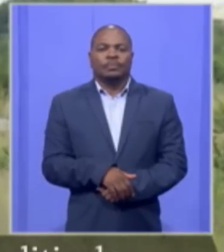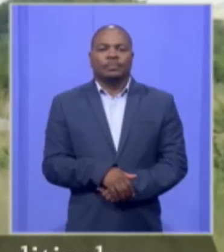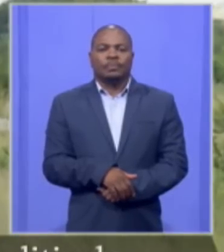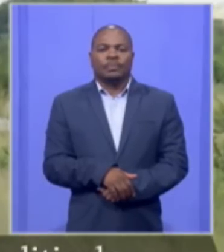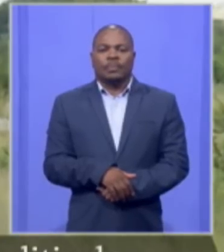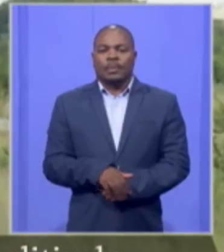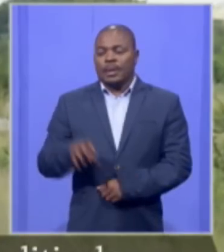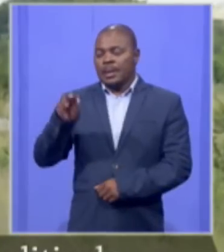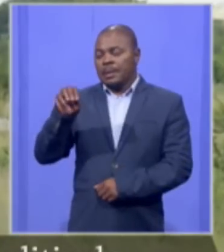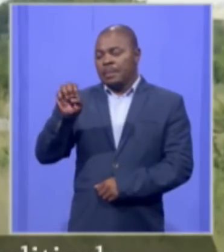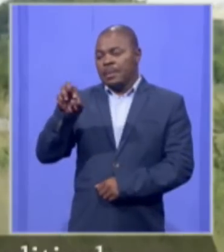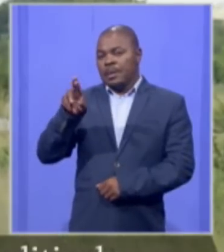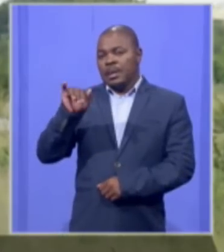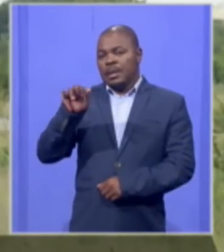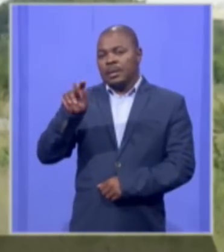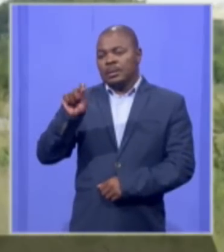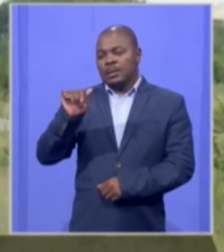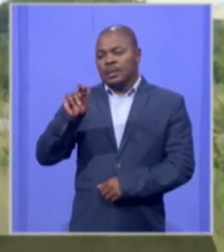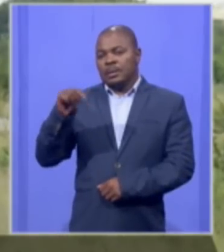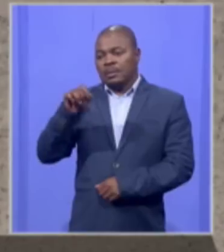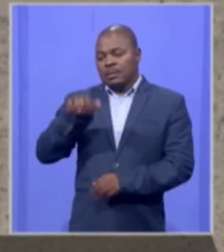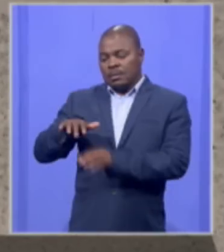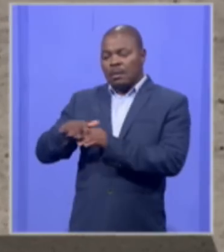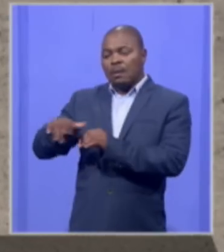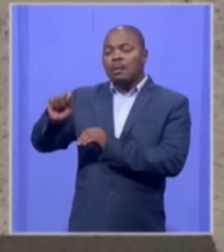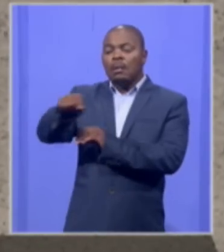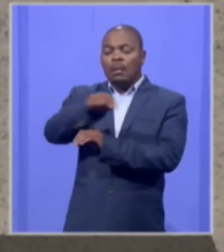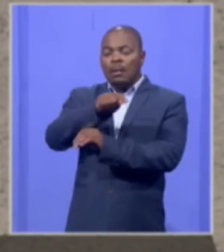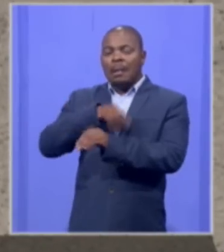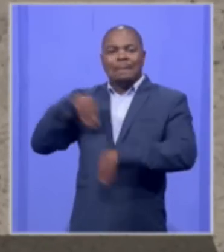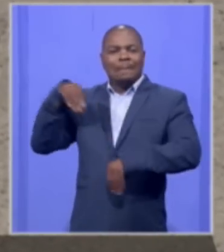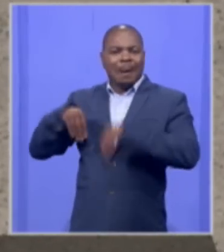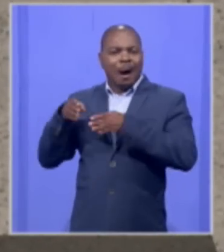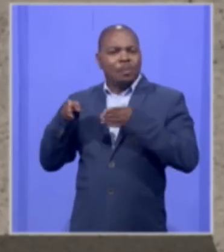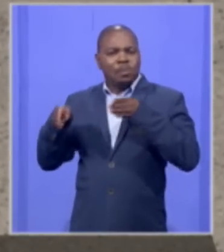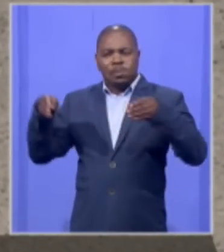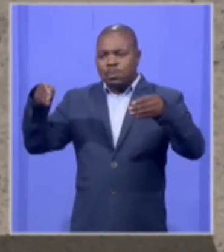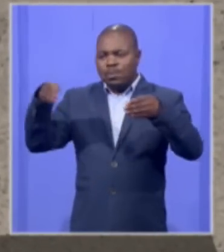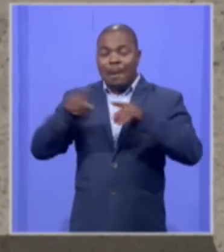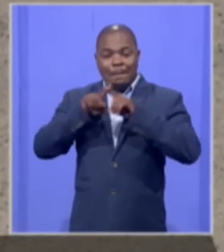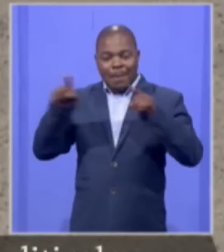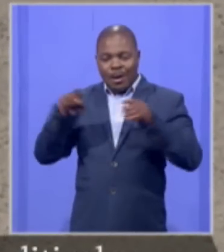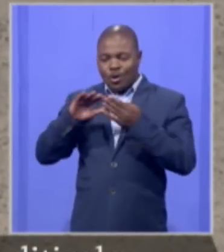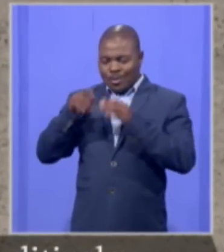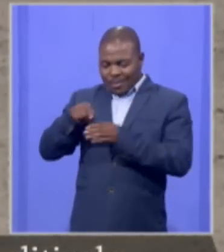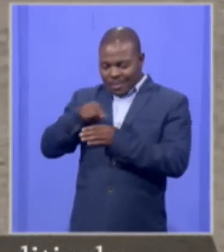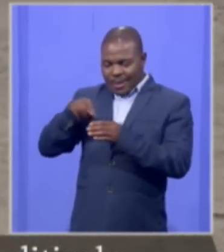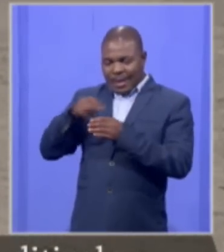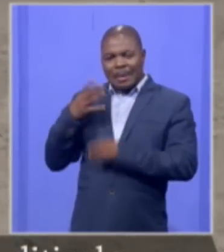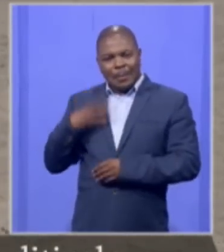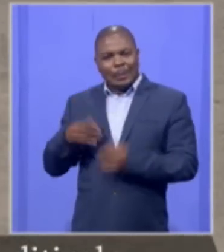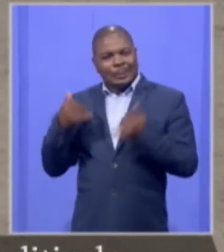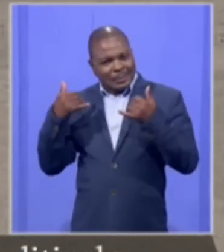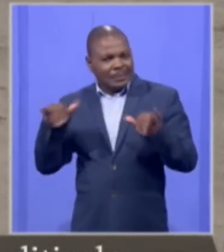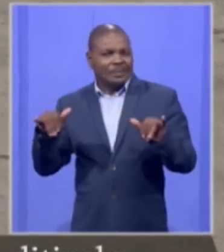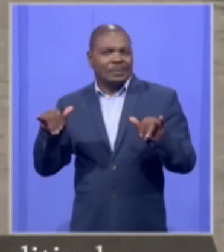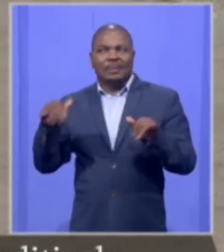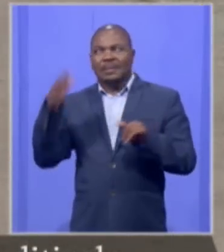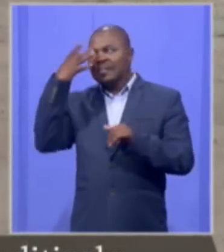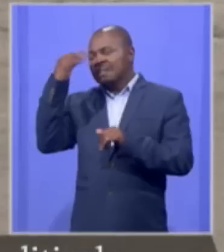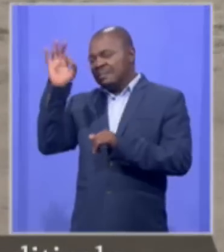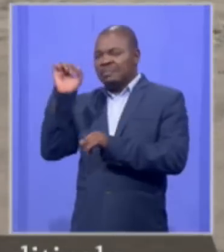Motse wa Meriting o dikologilwe ke meepo. Le fa go ntse jalo, baagi ba kgaolo eno ba santse ba le mo lehumeng le go itlhokomologiwa.